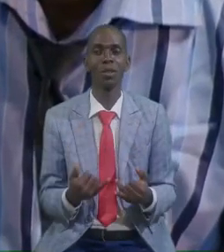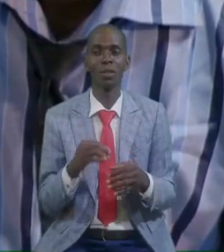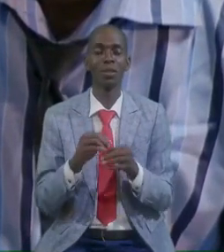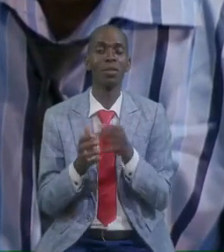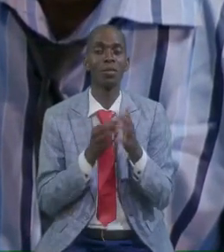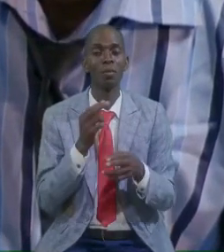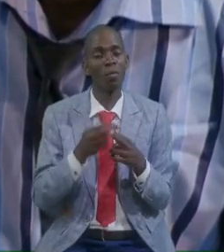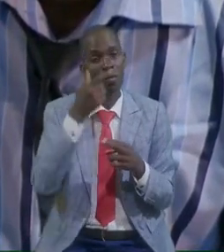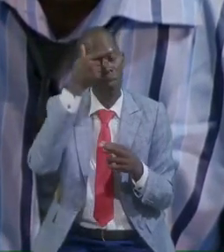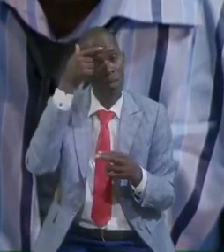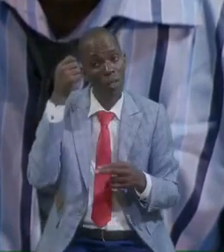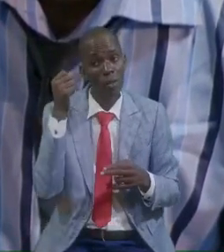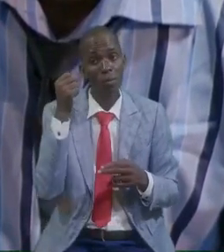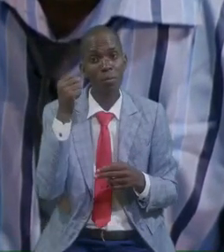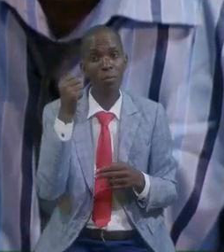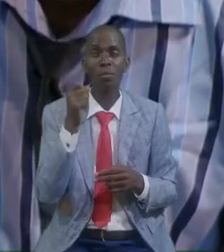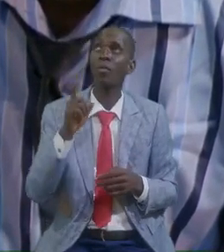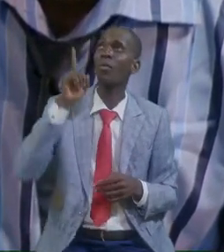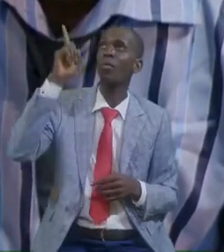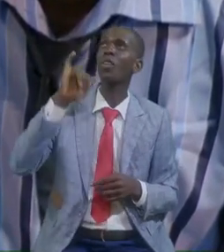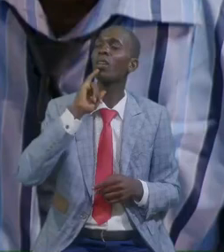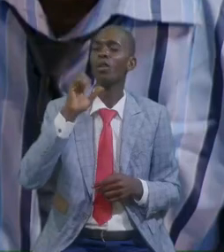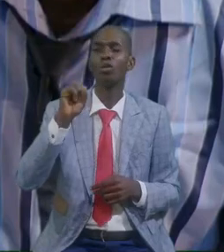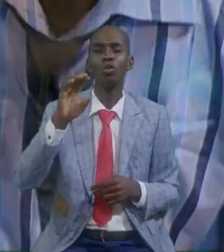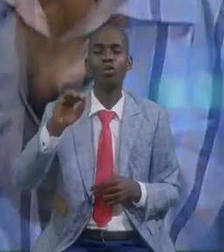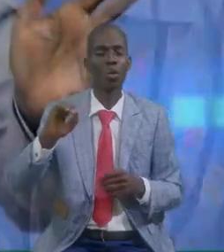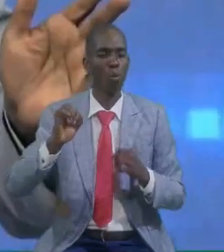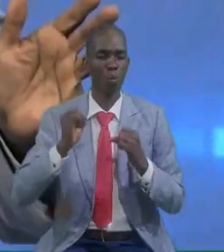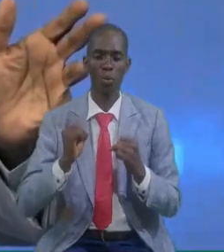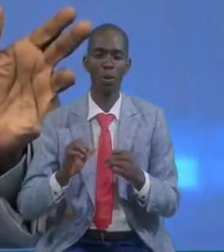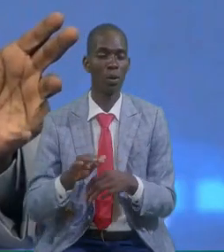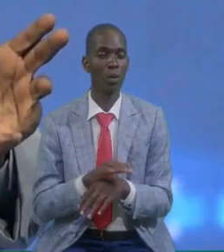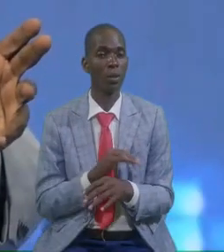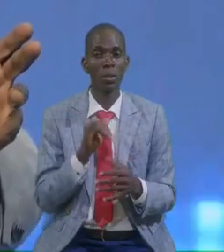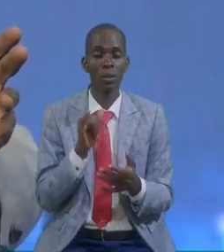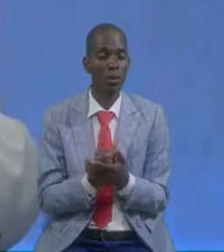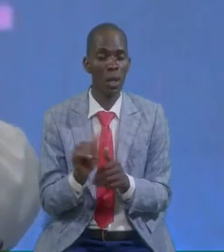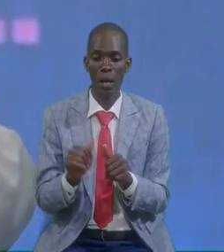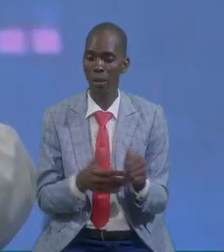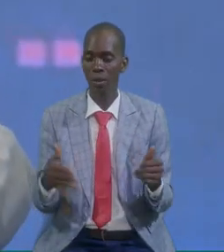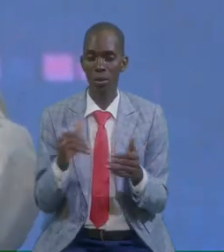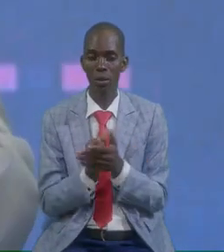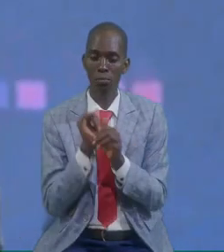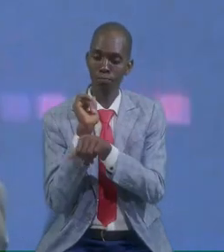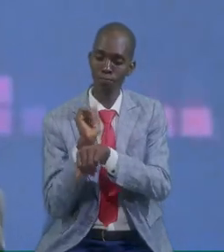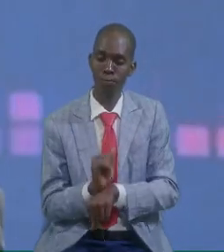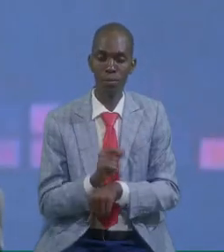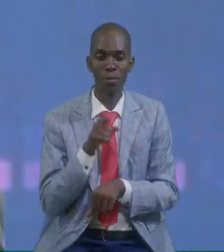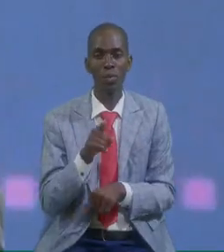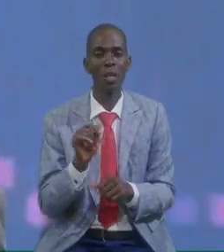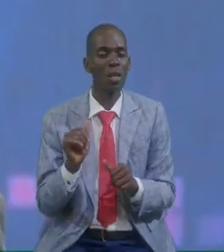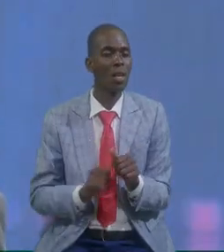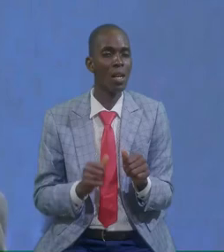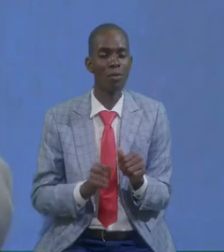Because he's so mighty that everything that binds you, all the sinful